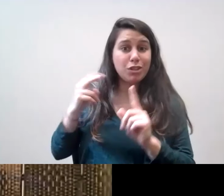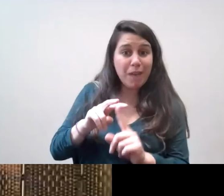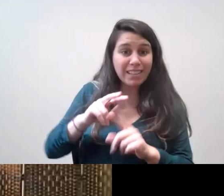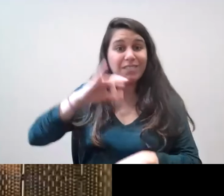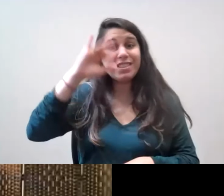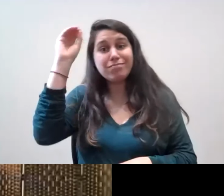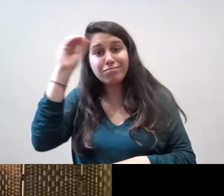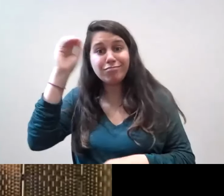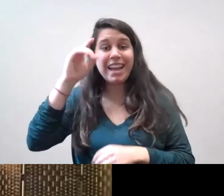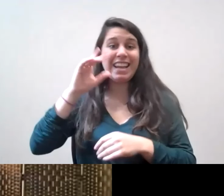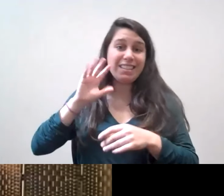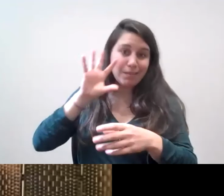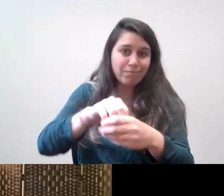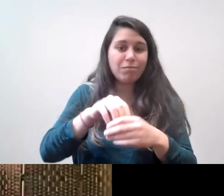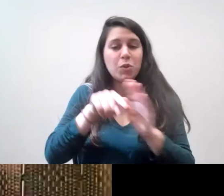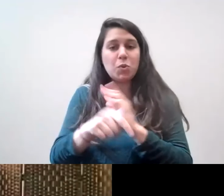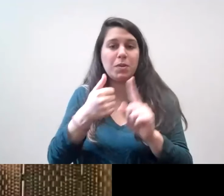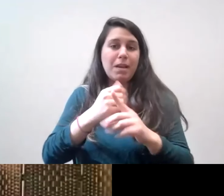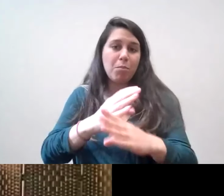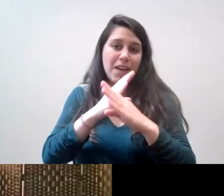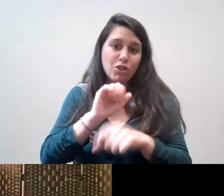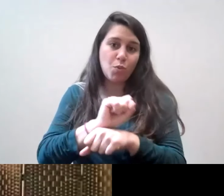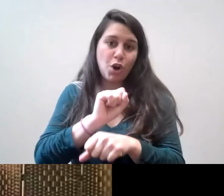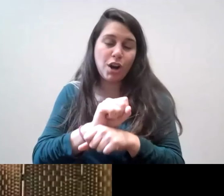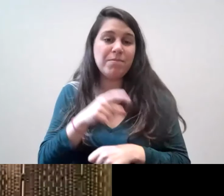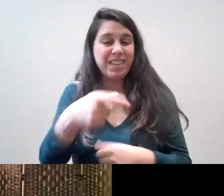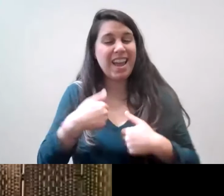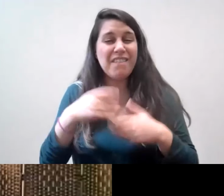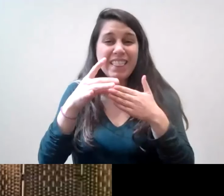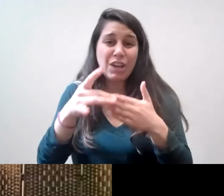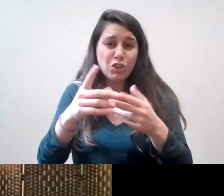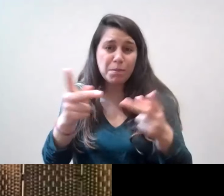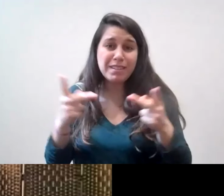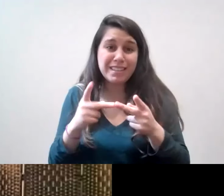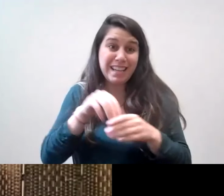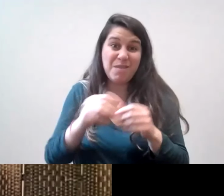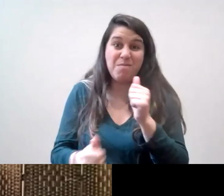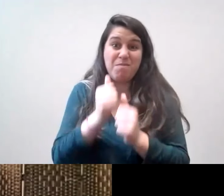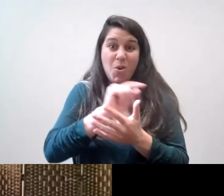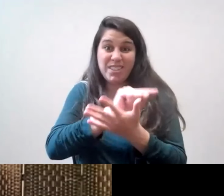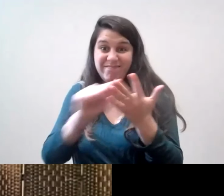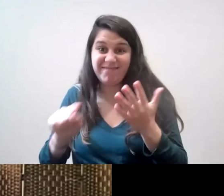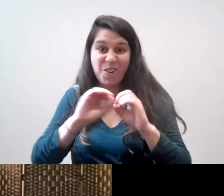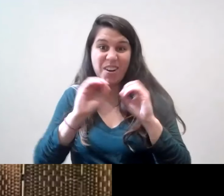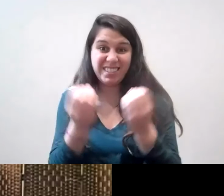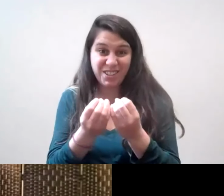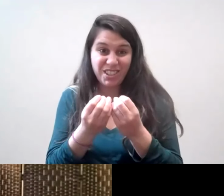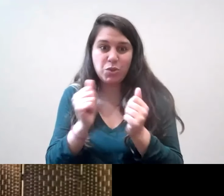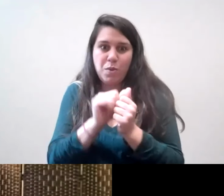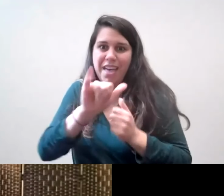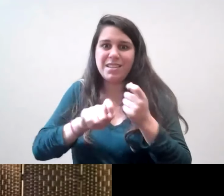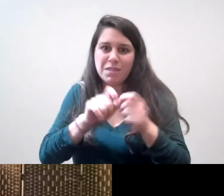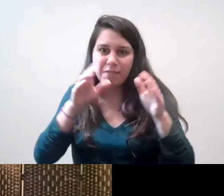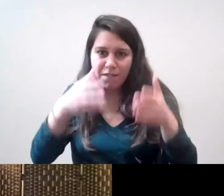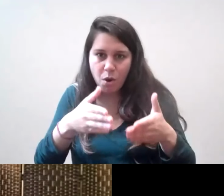suicide prevention initiatives. He's held leadership positions in most of the organizations nationally with that focus, speaks